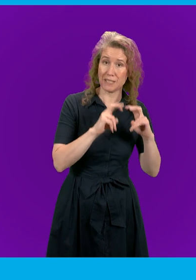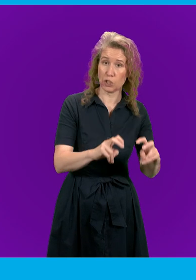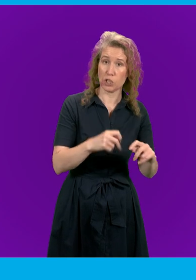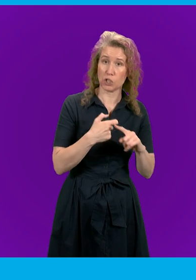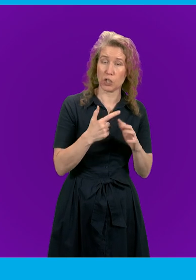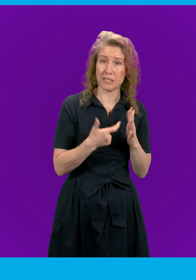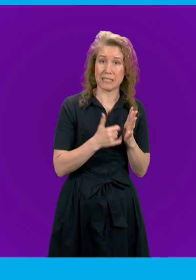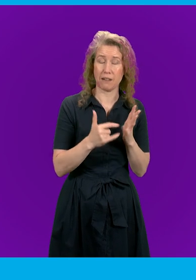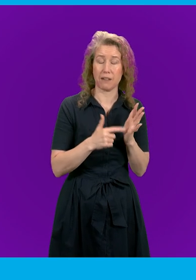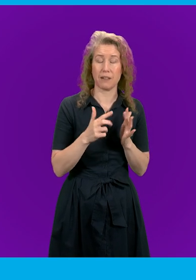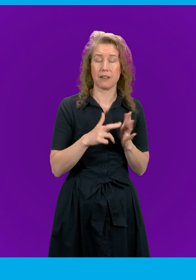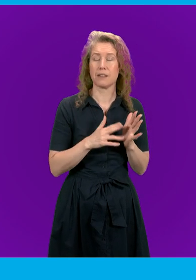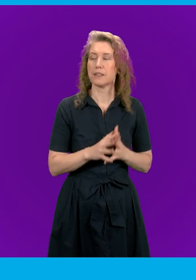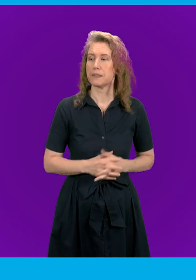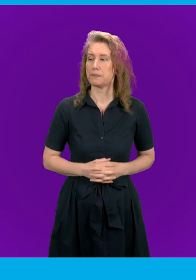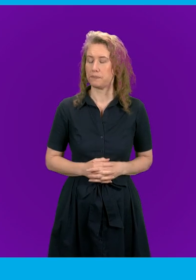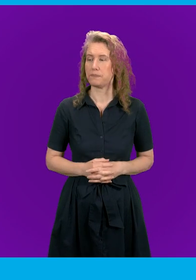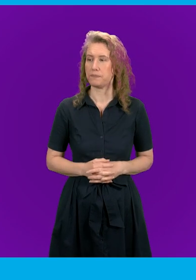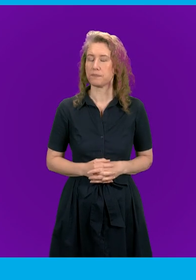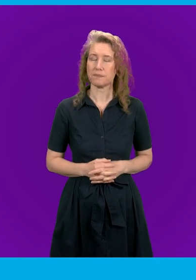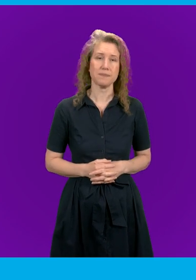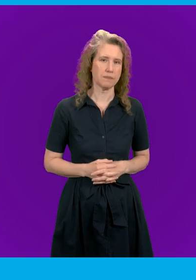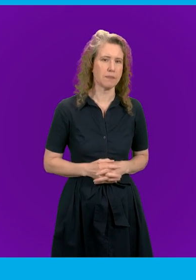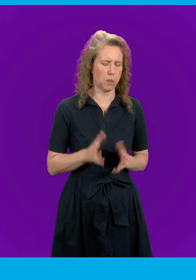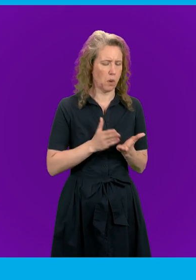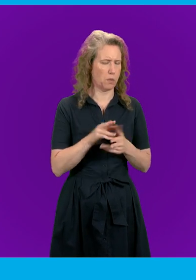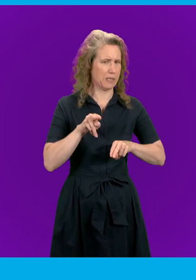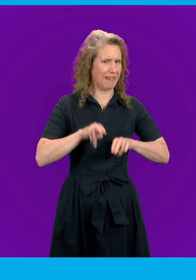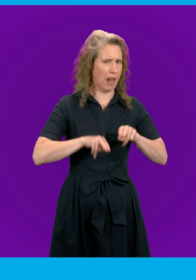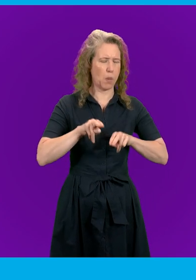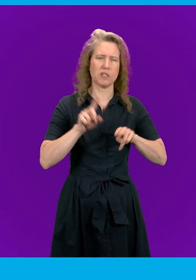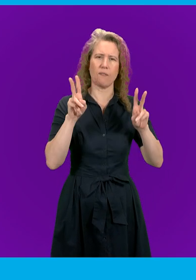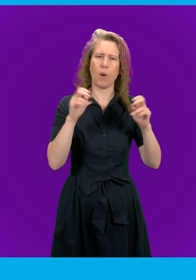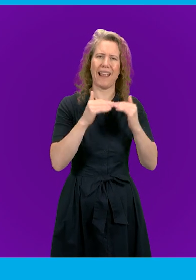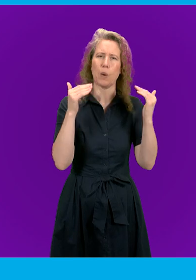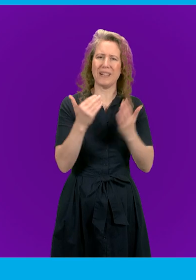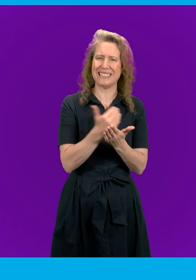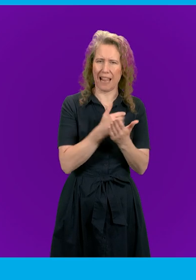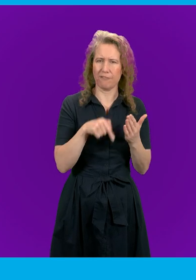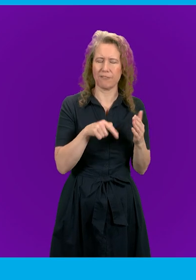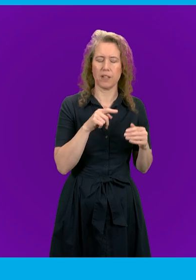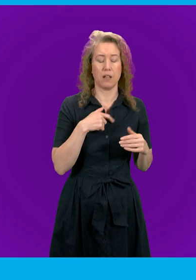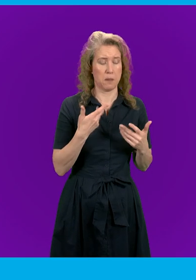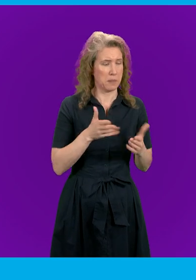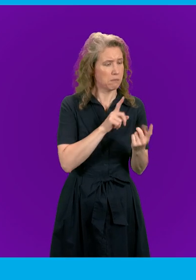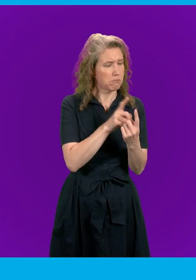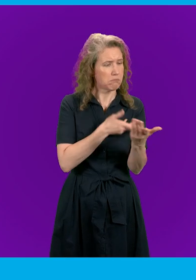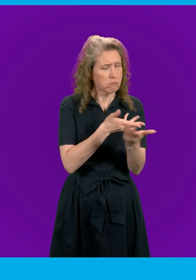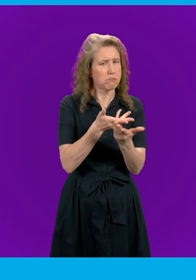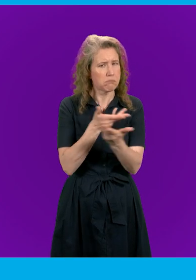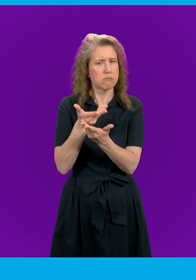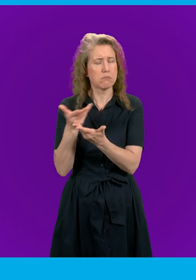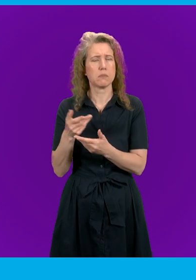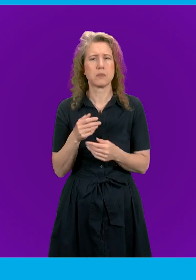Kirsten? Yeah, I mean, I suppose as running the evaluation for Equally Safe at School, I've had quite a lot of conversations